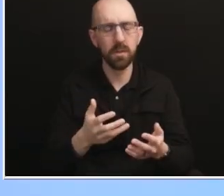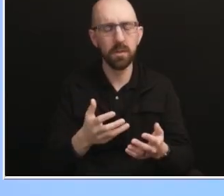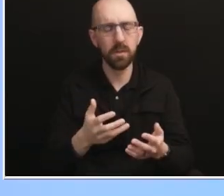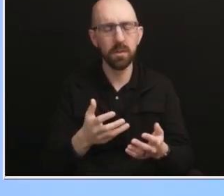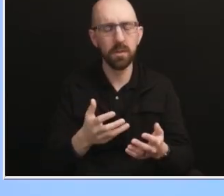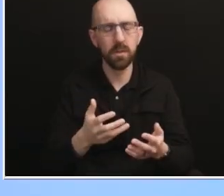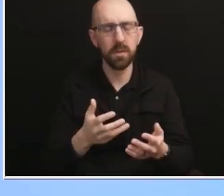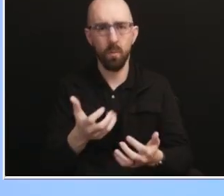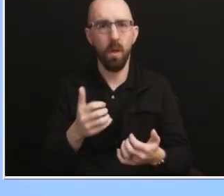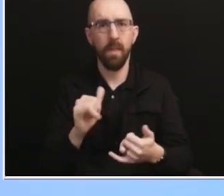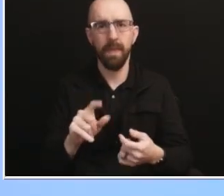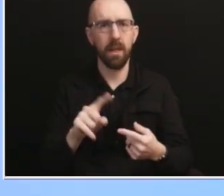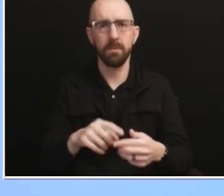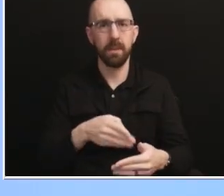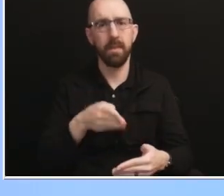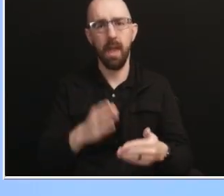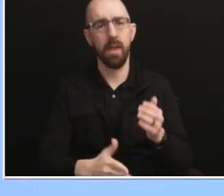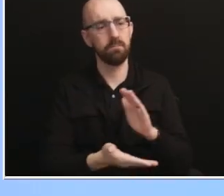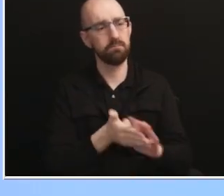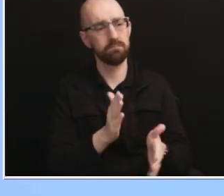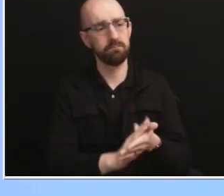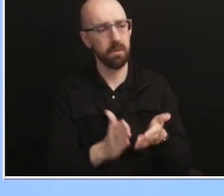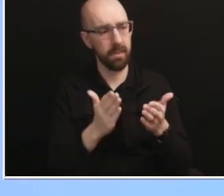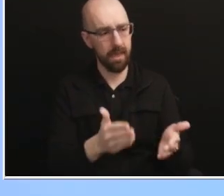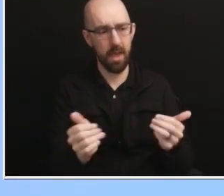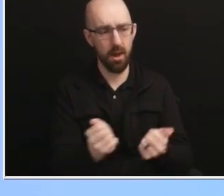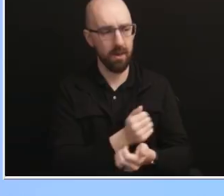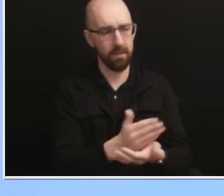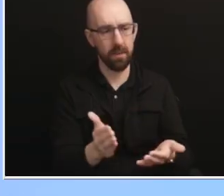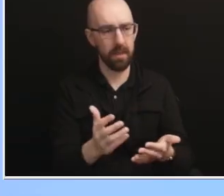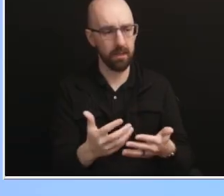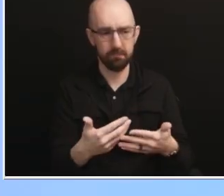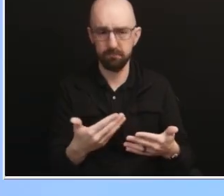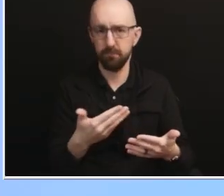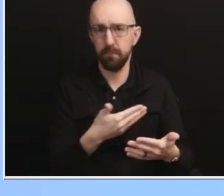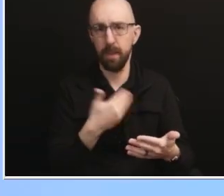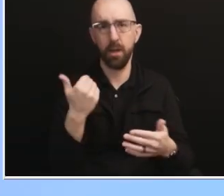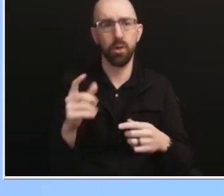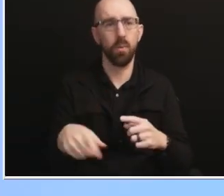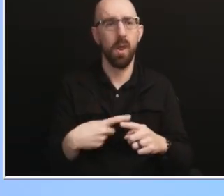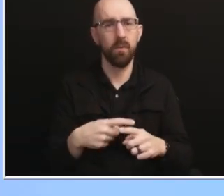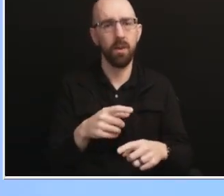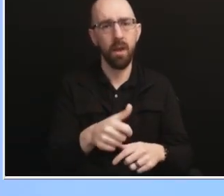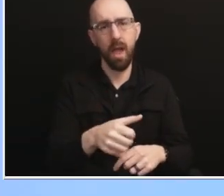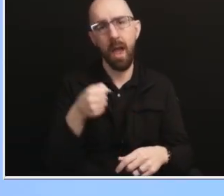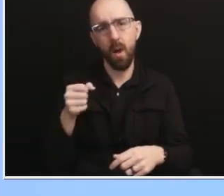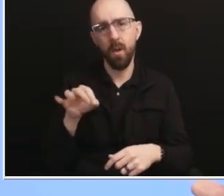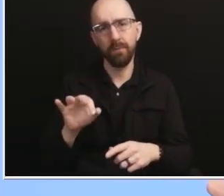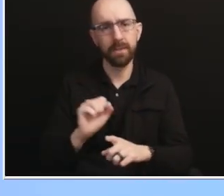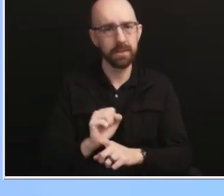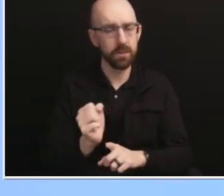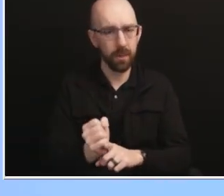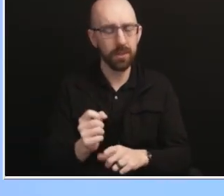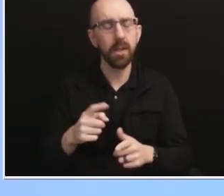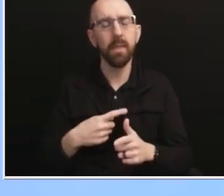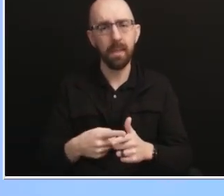the end of it. They're like, okay, you're there, everything's better when you're pulled out of the situation. Mm-hmm. Then when you get back out, and the analogy I